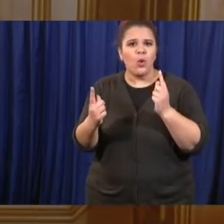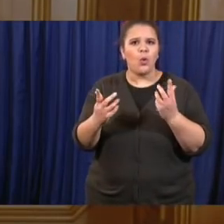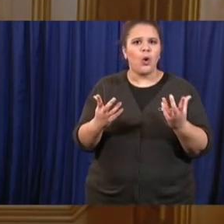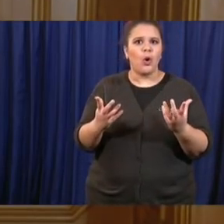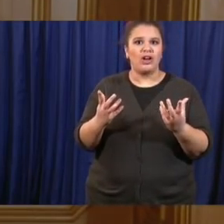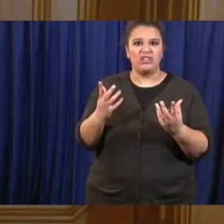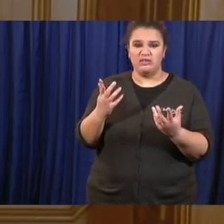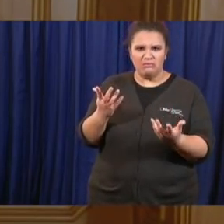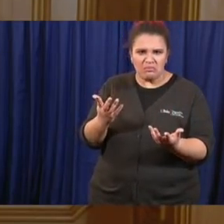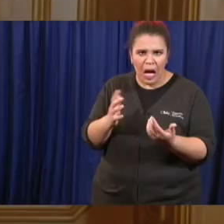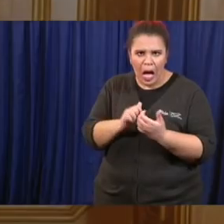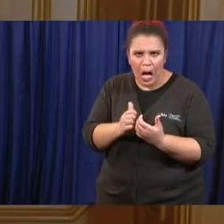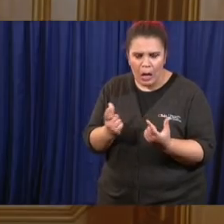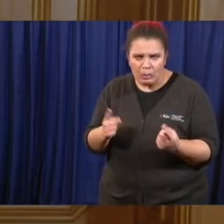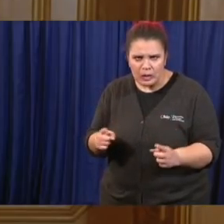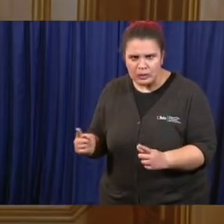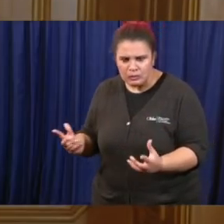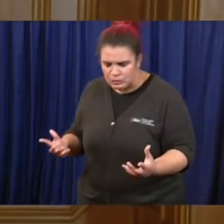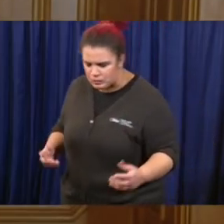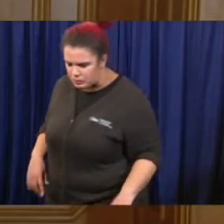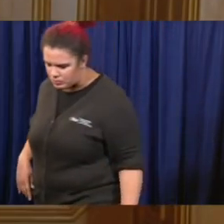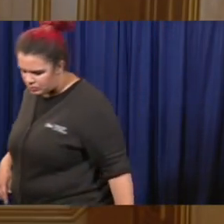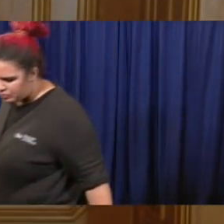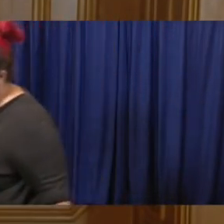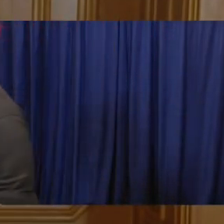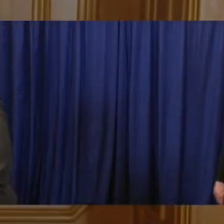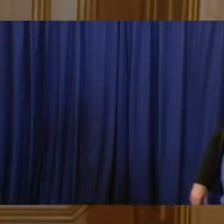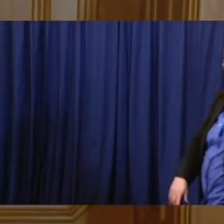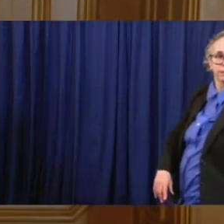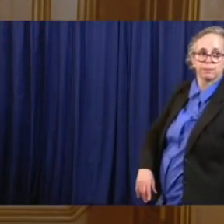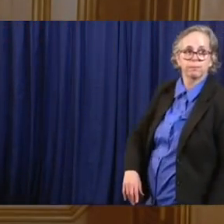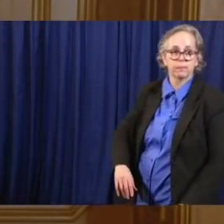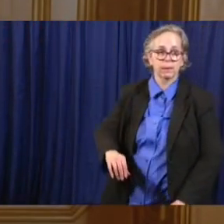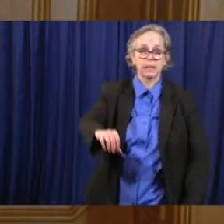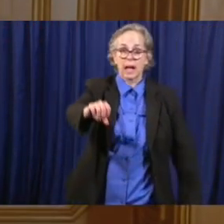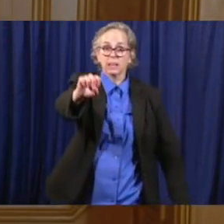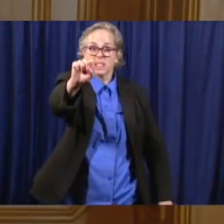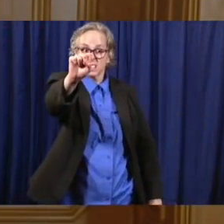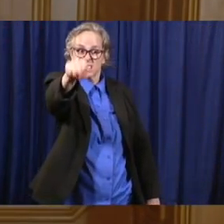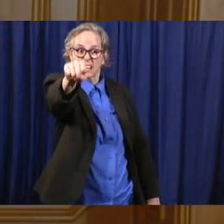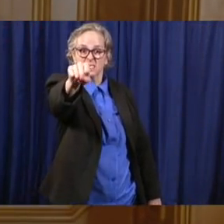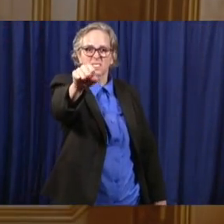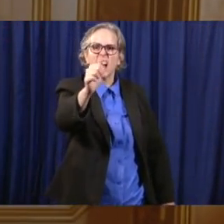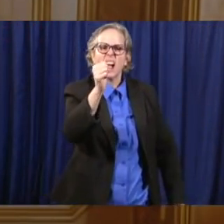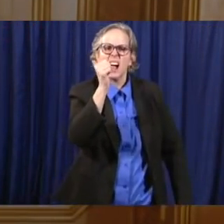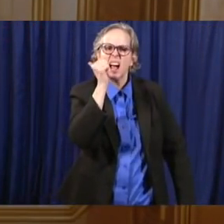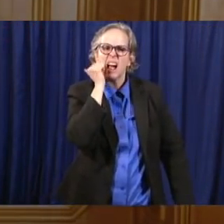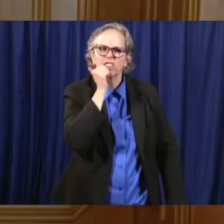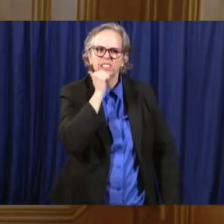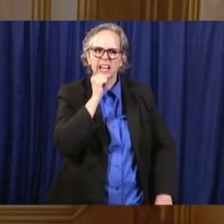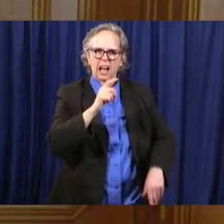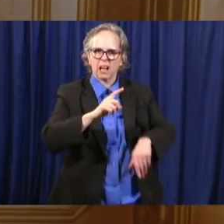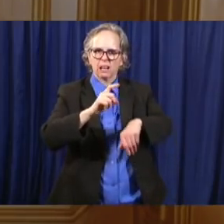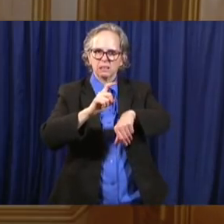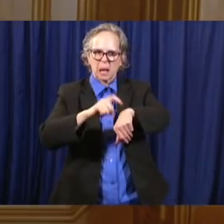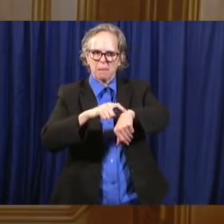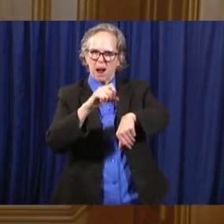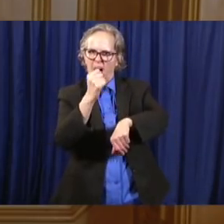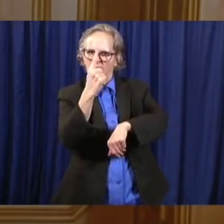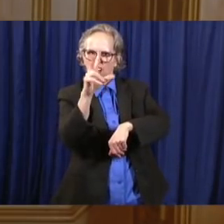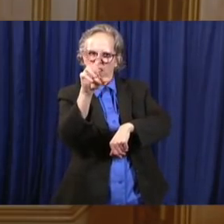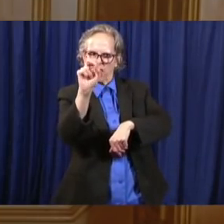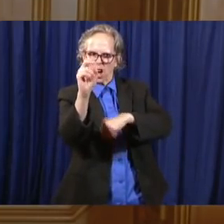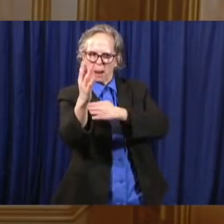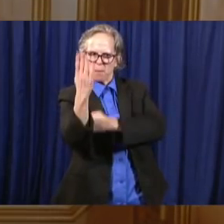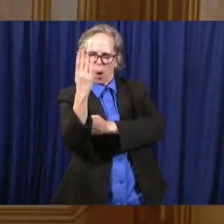answer is yes. Every day at 11:30, Lieutenant Governor and I, and many times Dr. Acton, are on the phone with the mayors